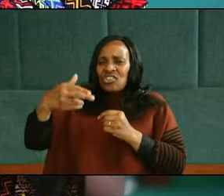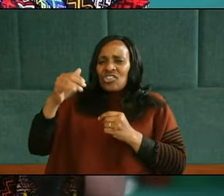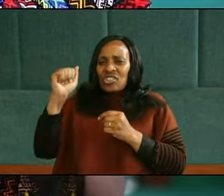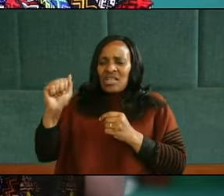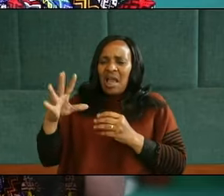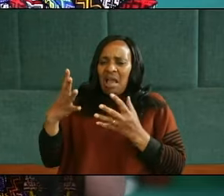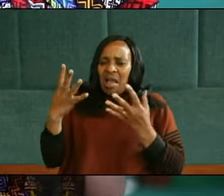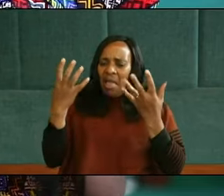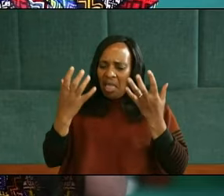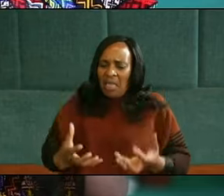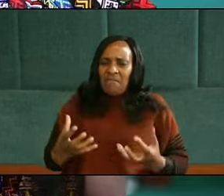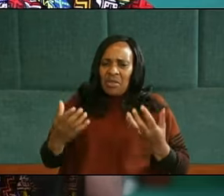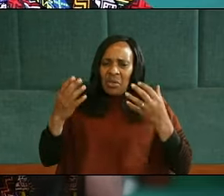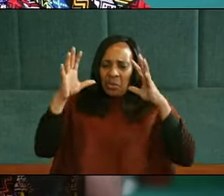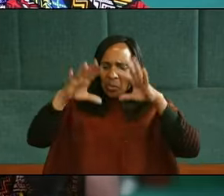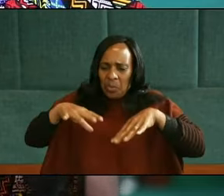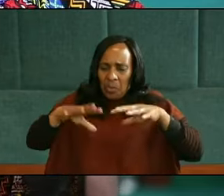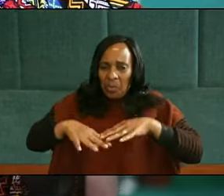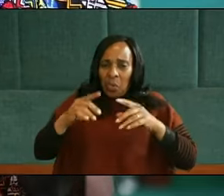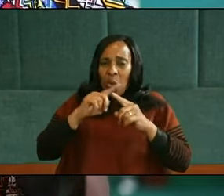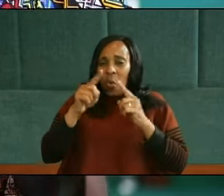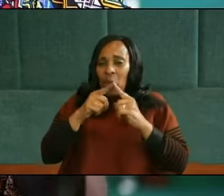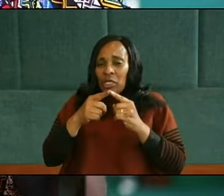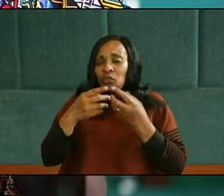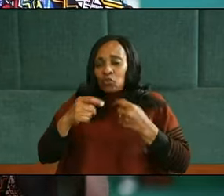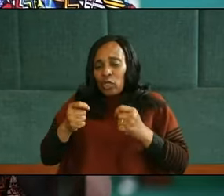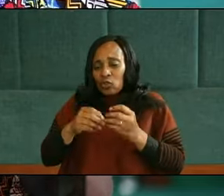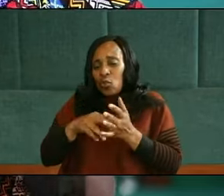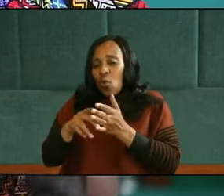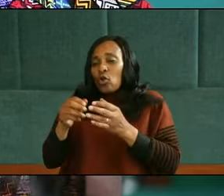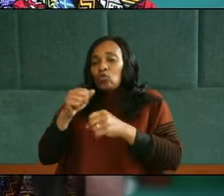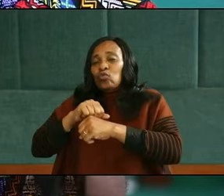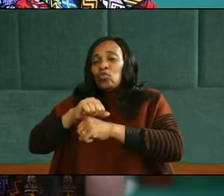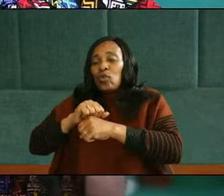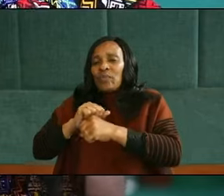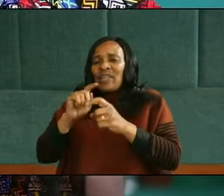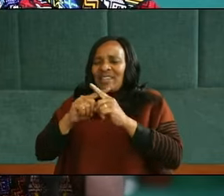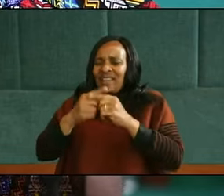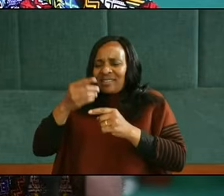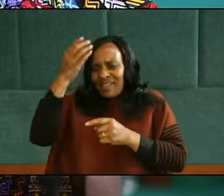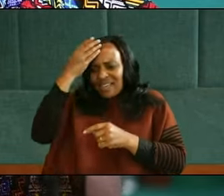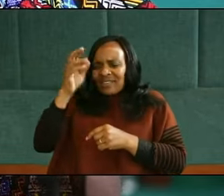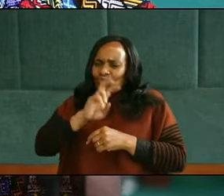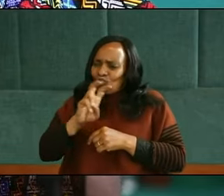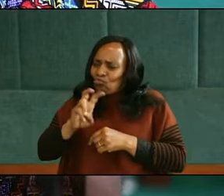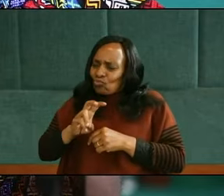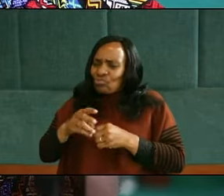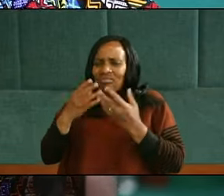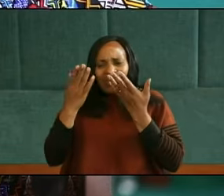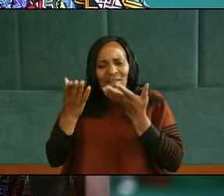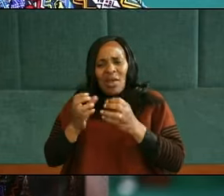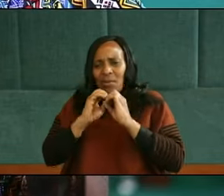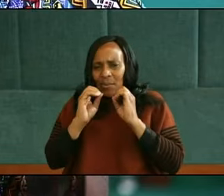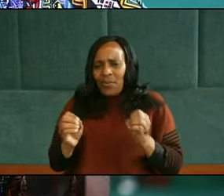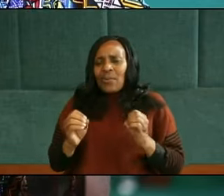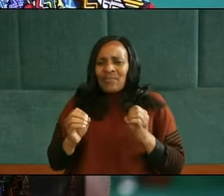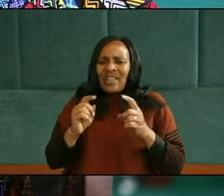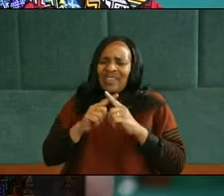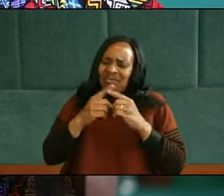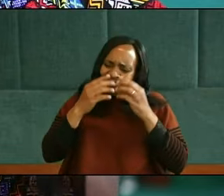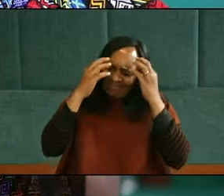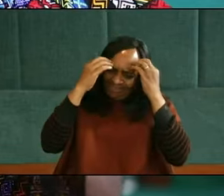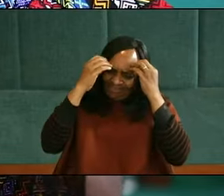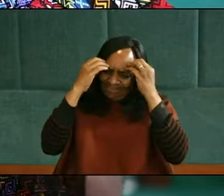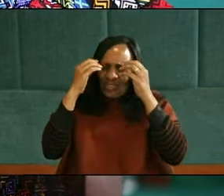school in the rain. She thought about hailing a taxi, but there were no taxis in sight. As she wondered what